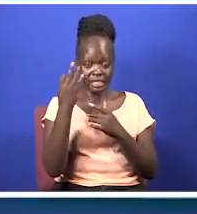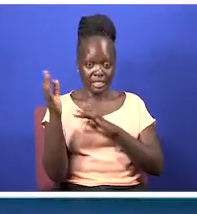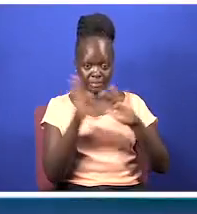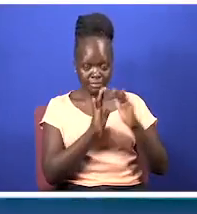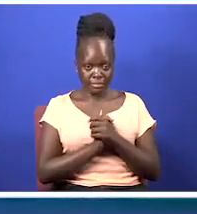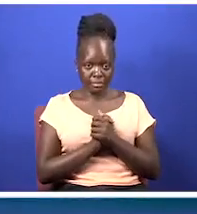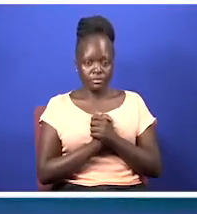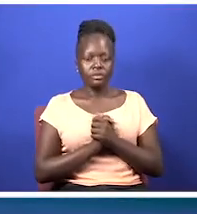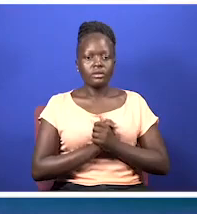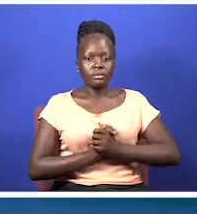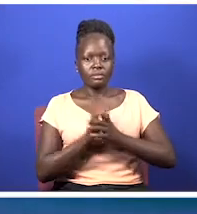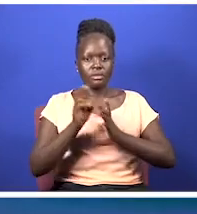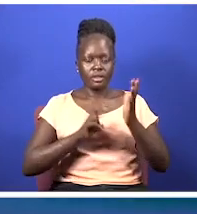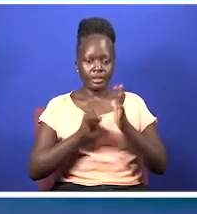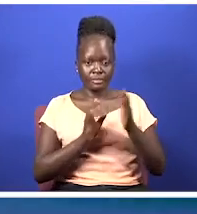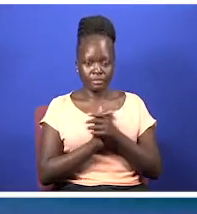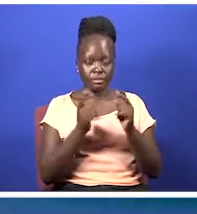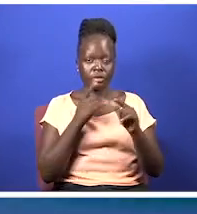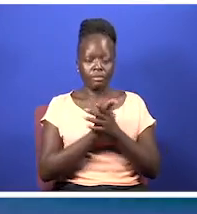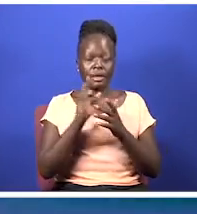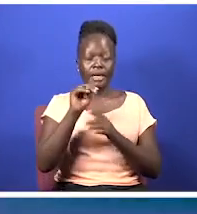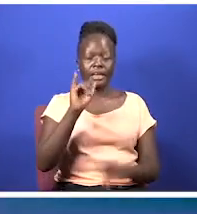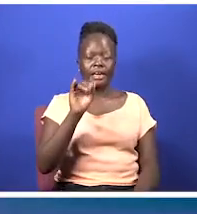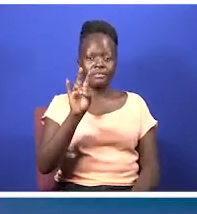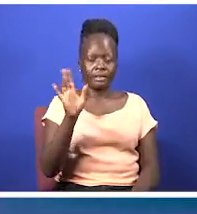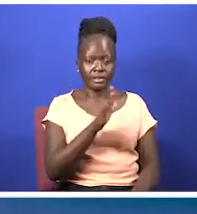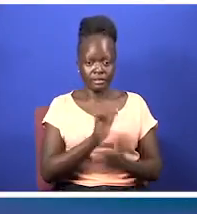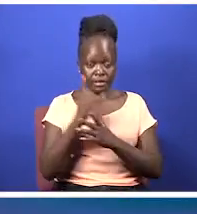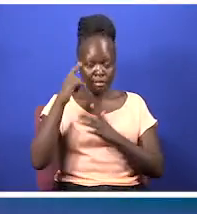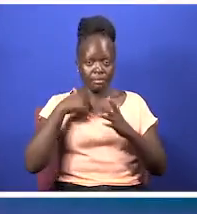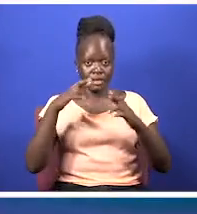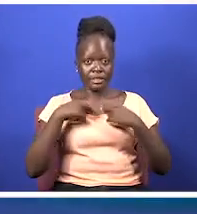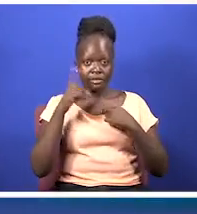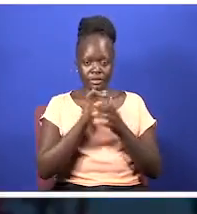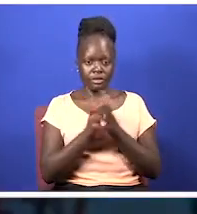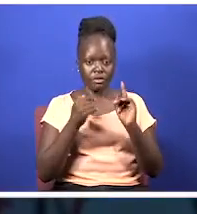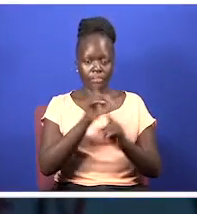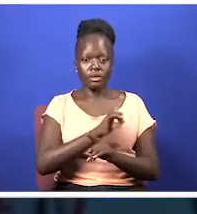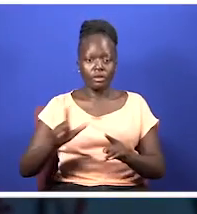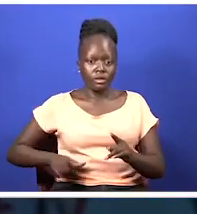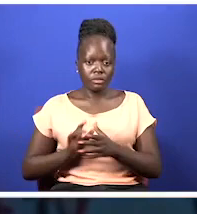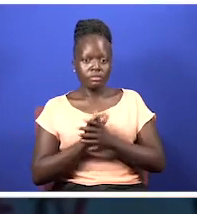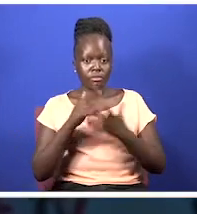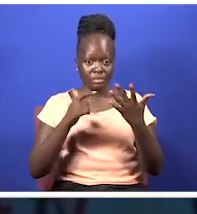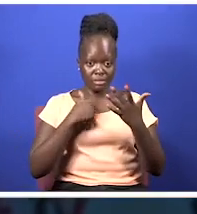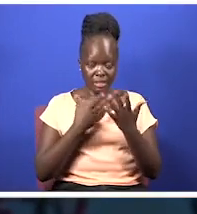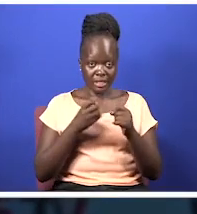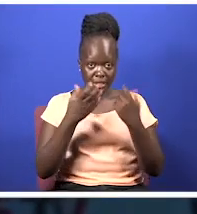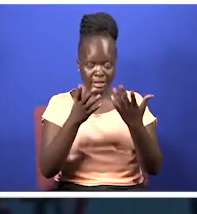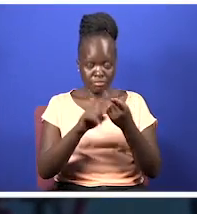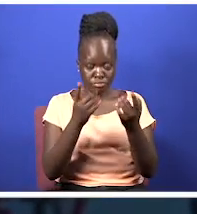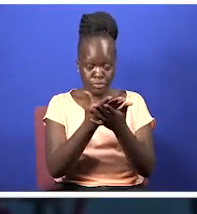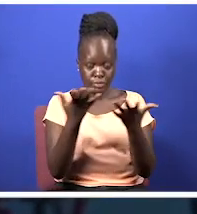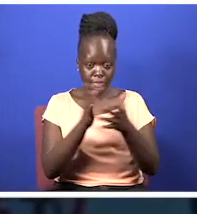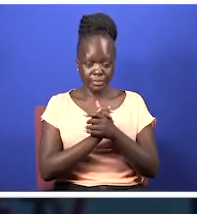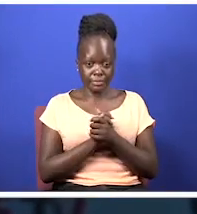Bishop. Reading from the New International Version. For I received from the Lord what I also passed on to